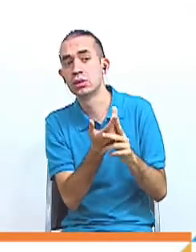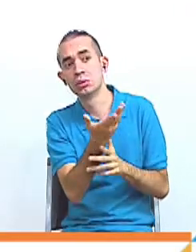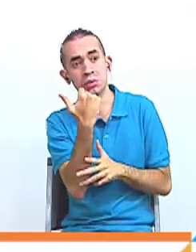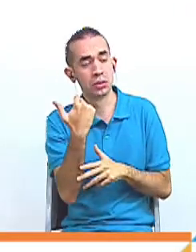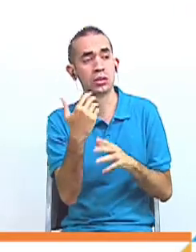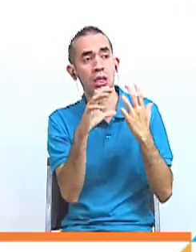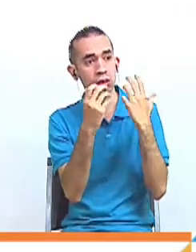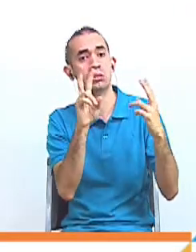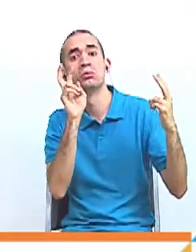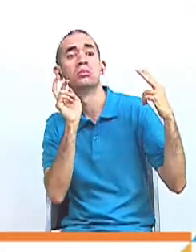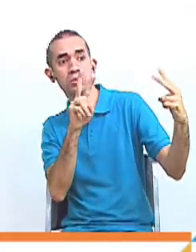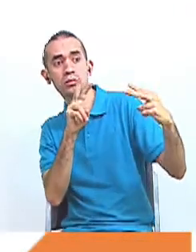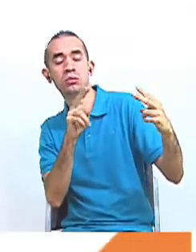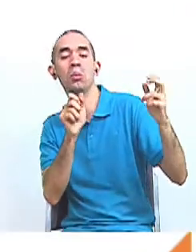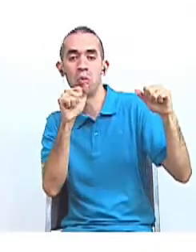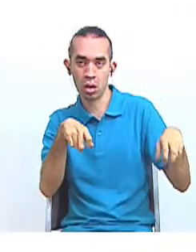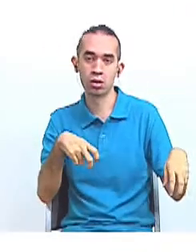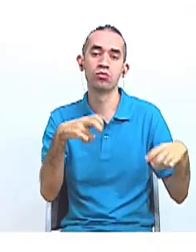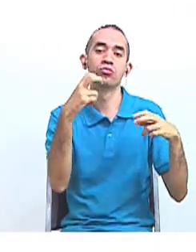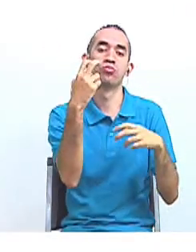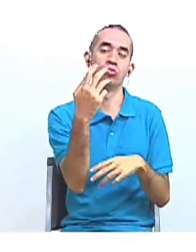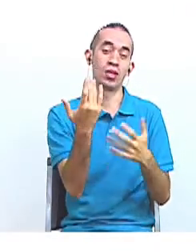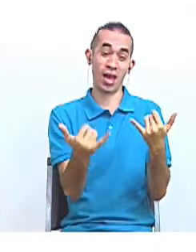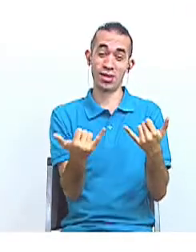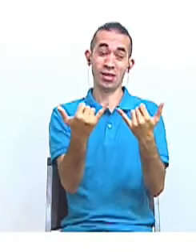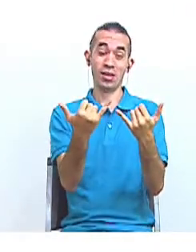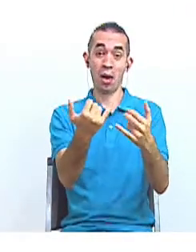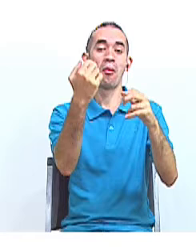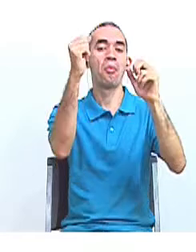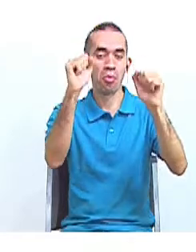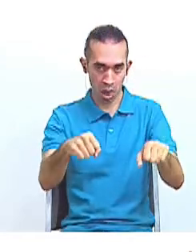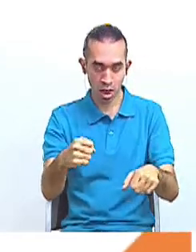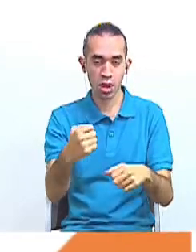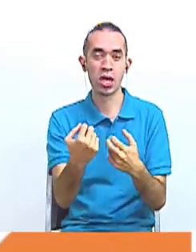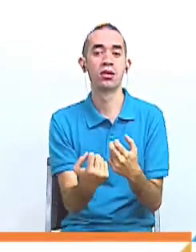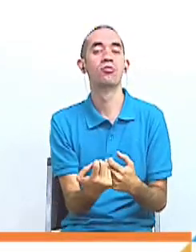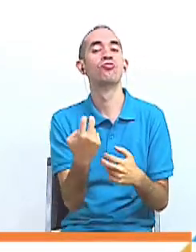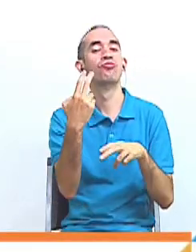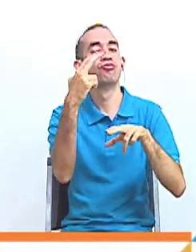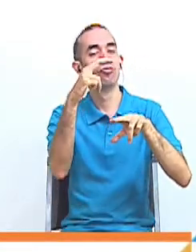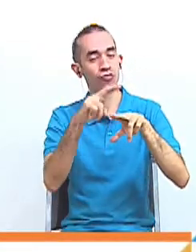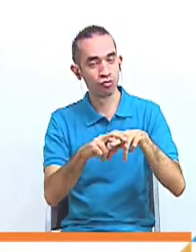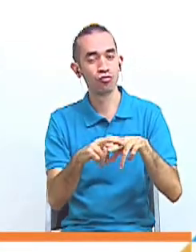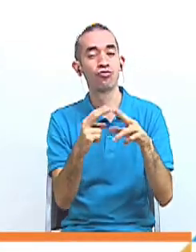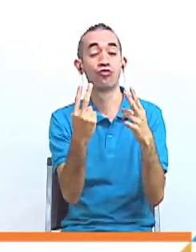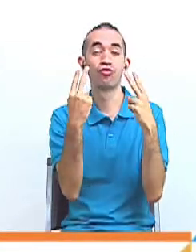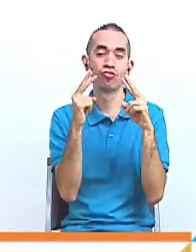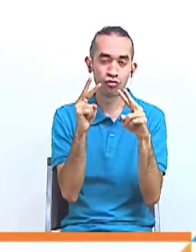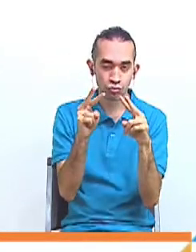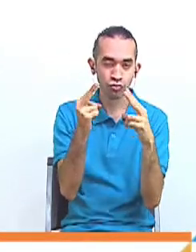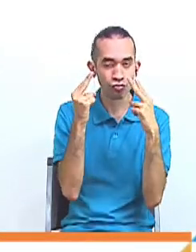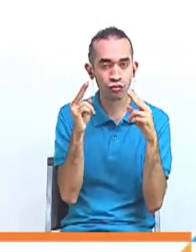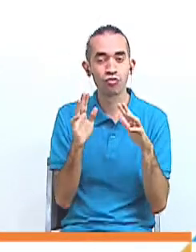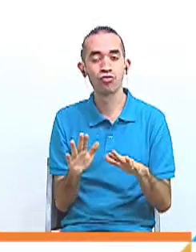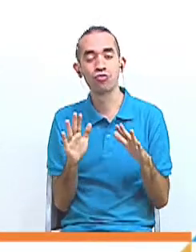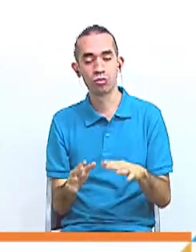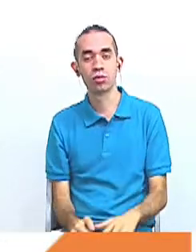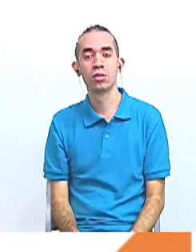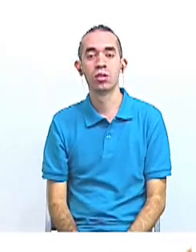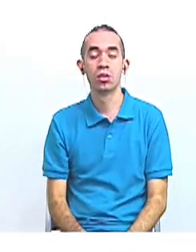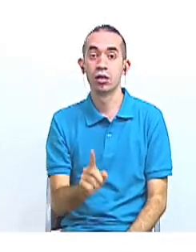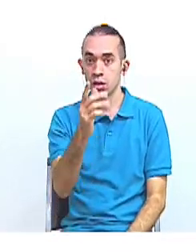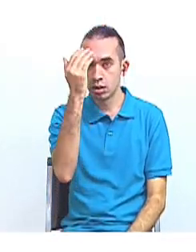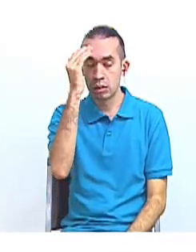and so you can sit down, relax, and enjoy, okay? But before we do that, we're going to be washing